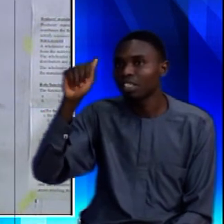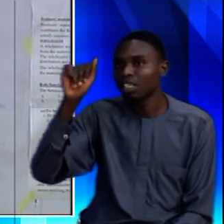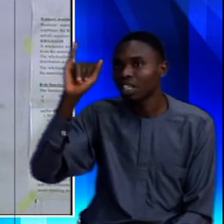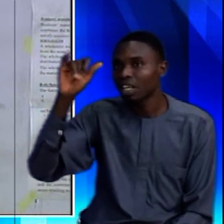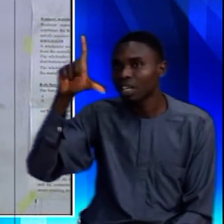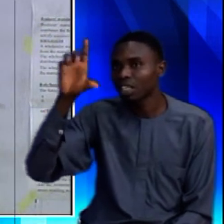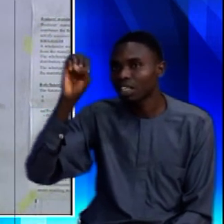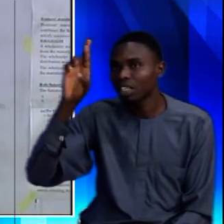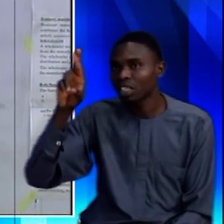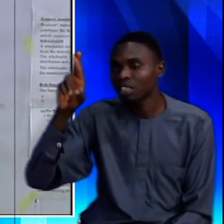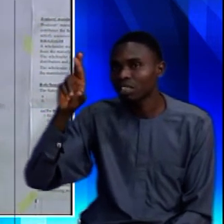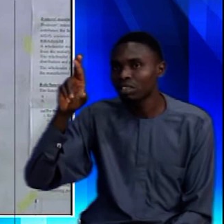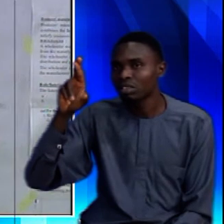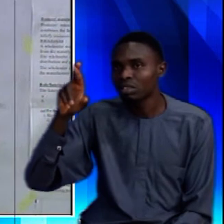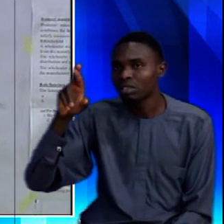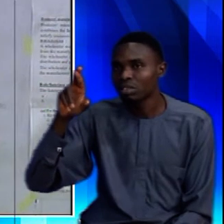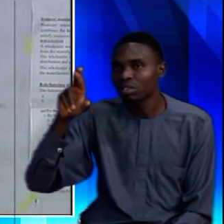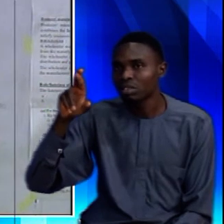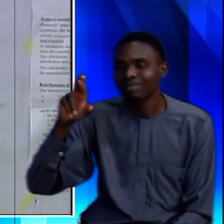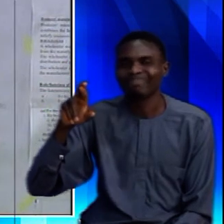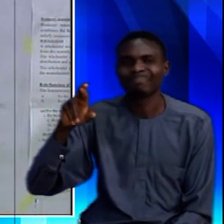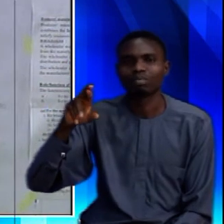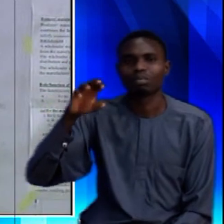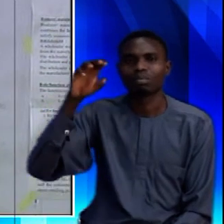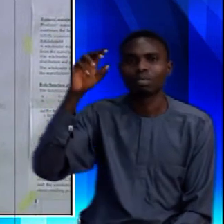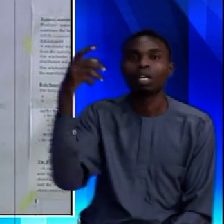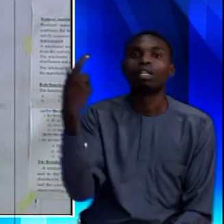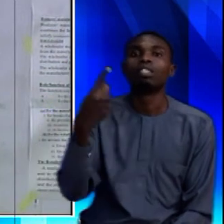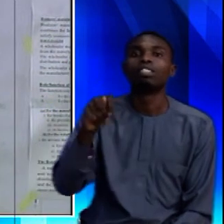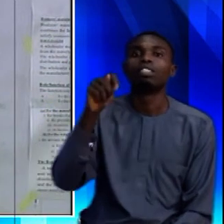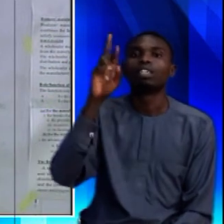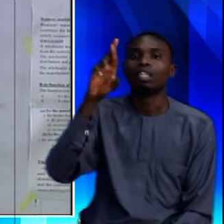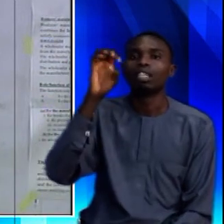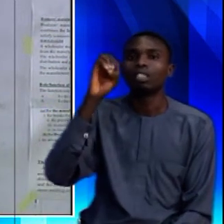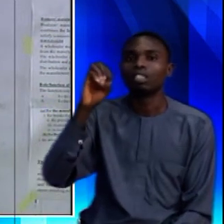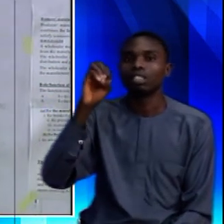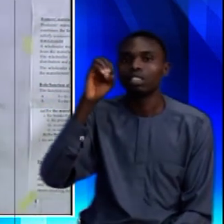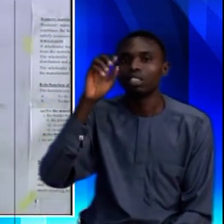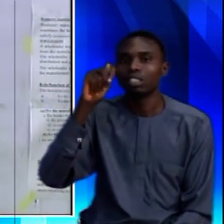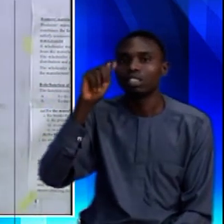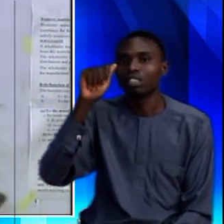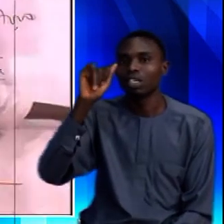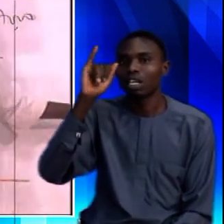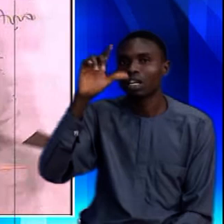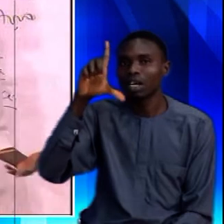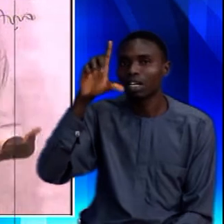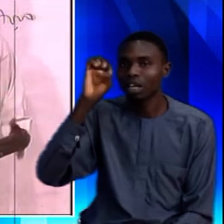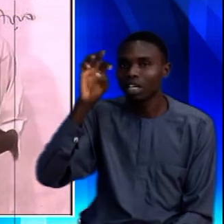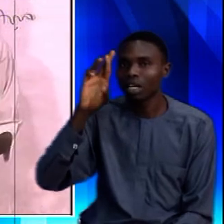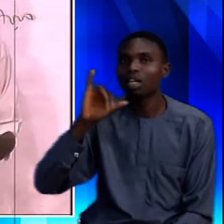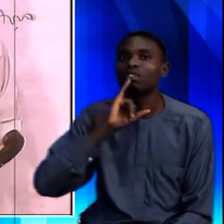in tons. Maybe 20, 30, 40, 100 tons. And he now bring it. When he now bring it,